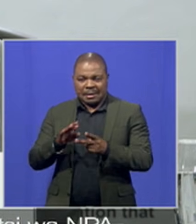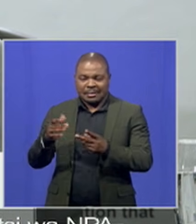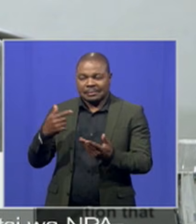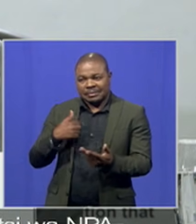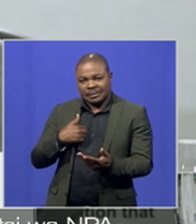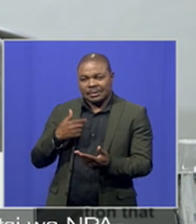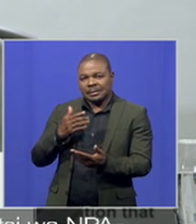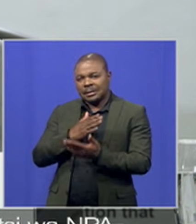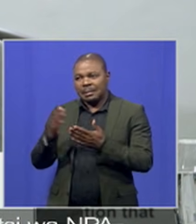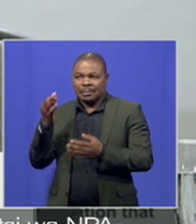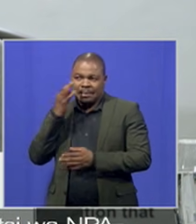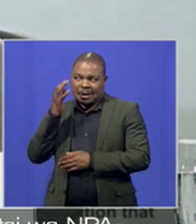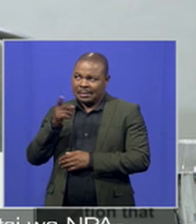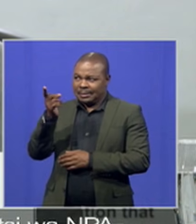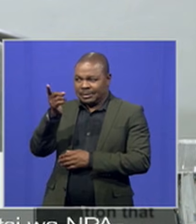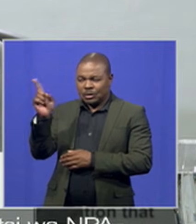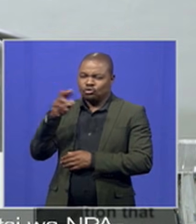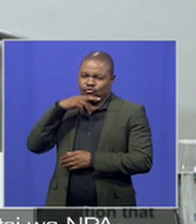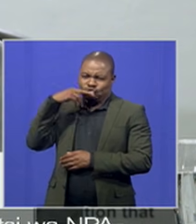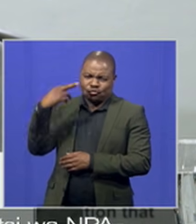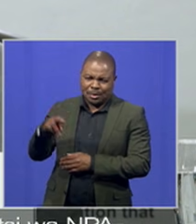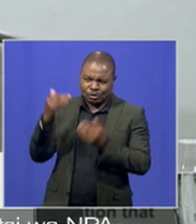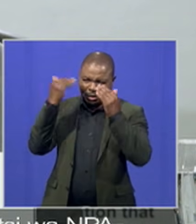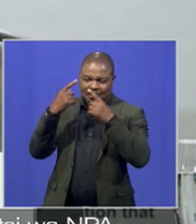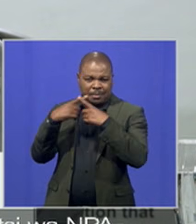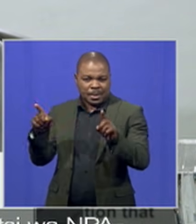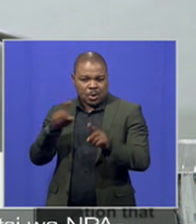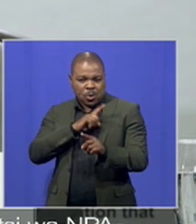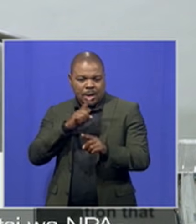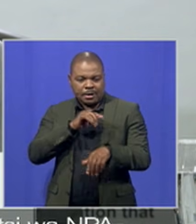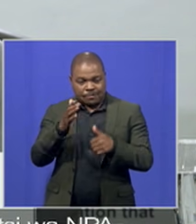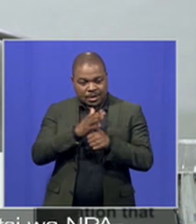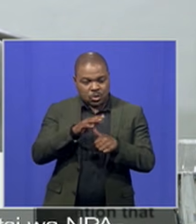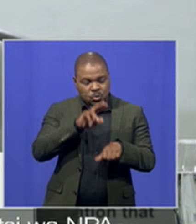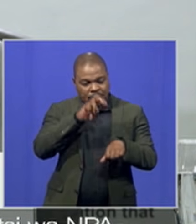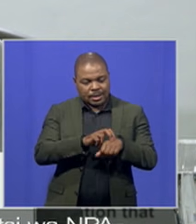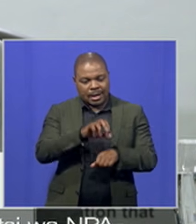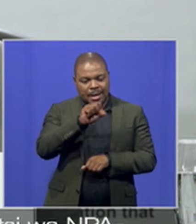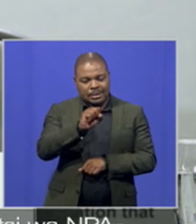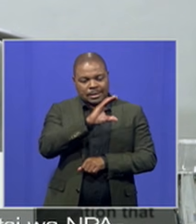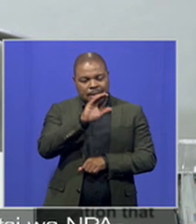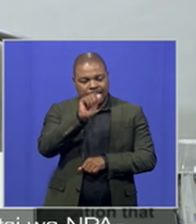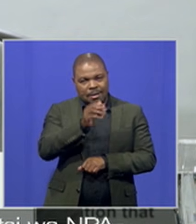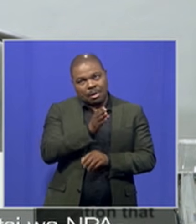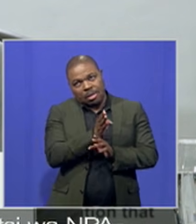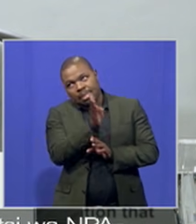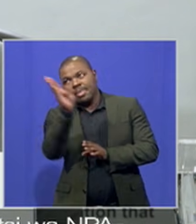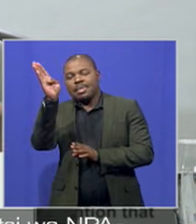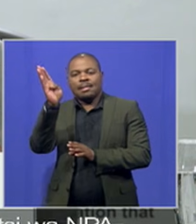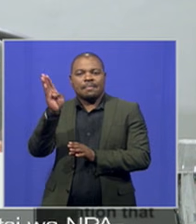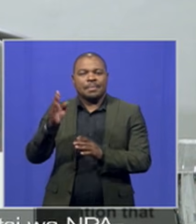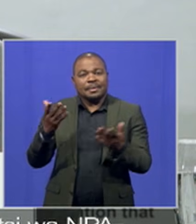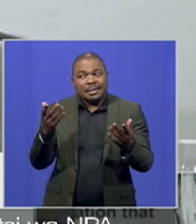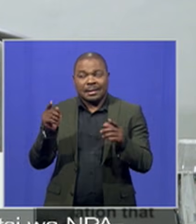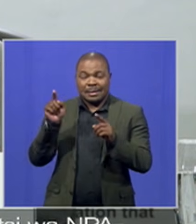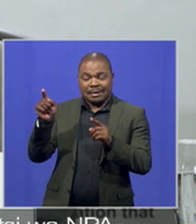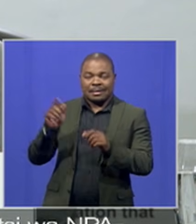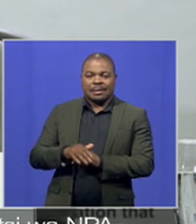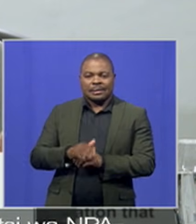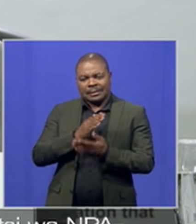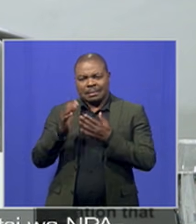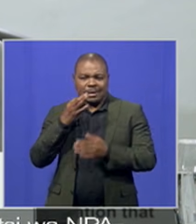the Constitutional Court judges, those are not real judges. If you want to be a real judge, you go via the SCA. So in this debate around the apex courts, one of you was that